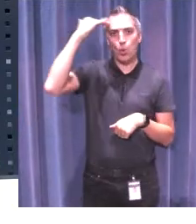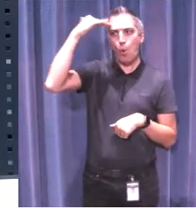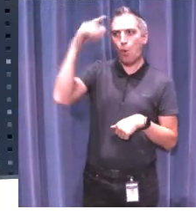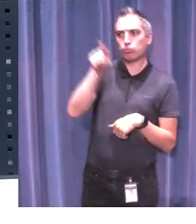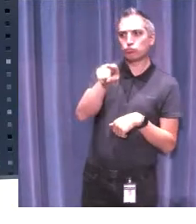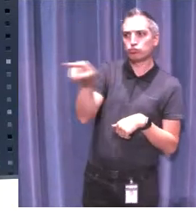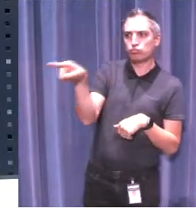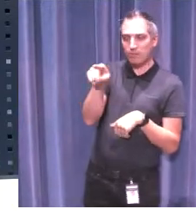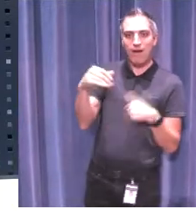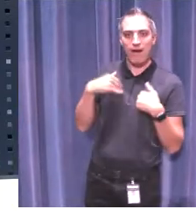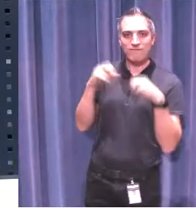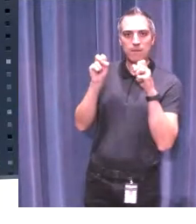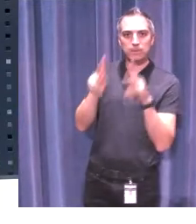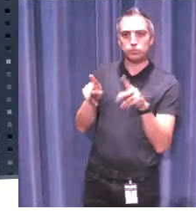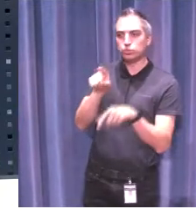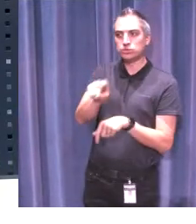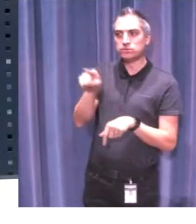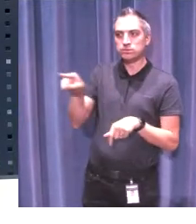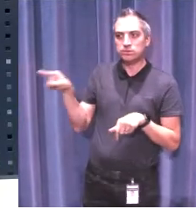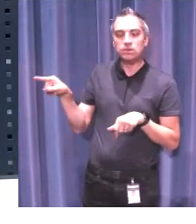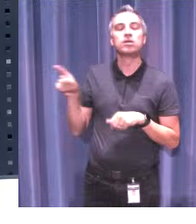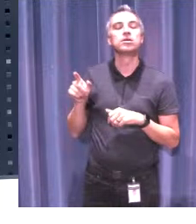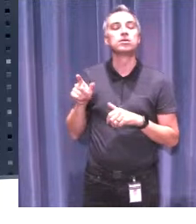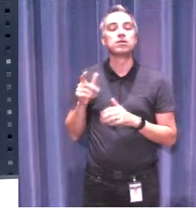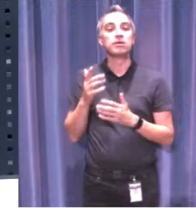what those opportunities are, and that these